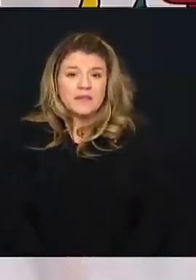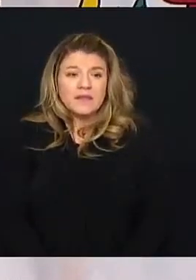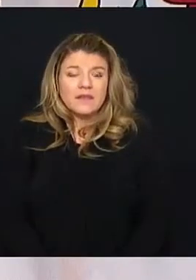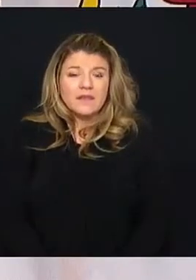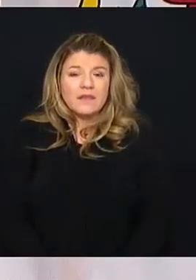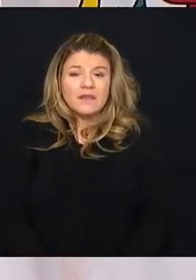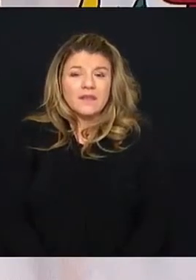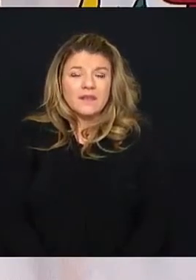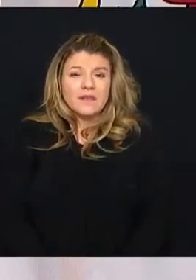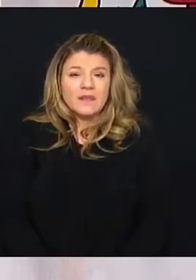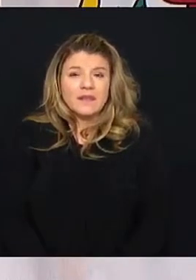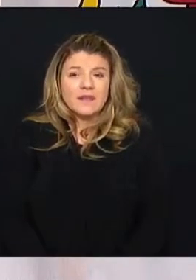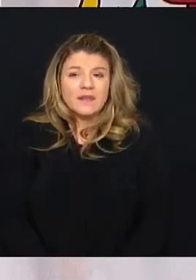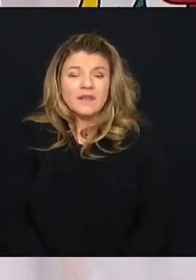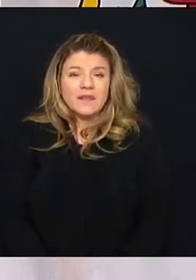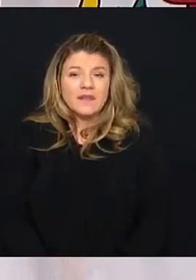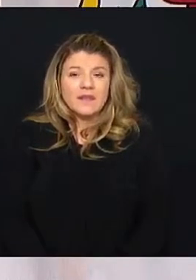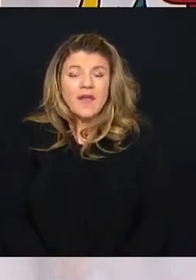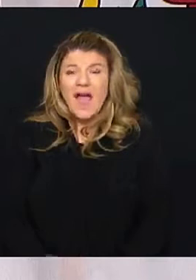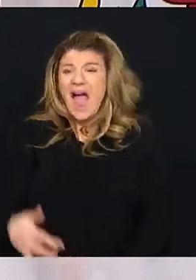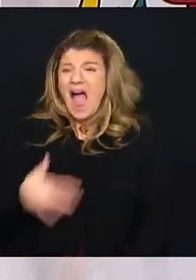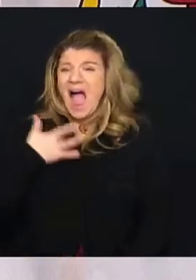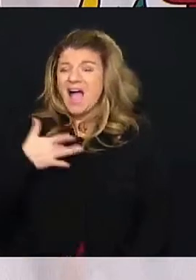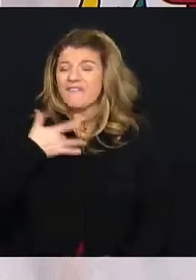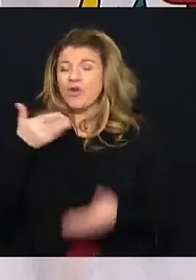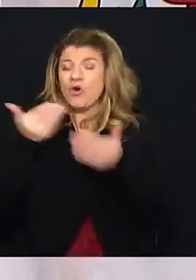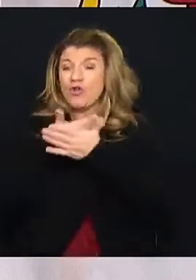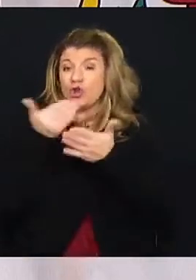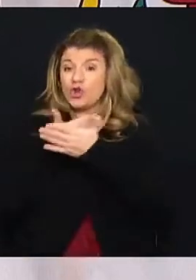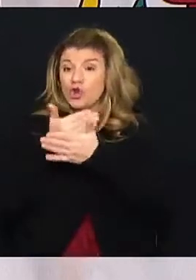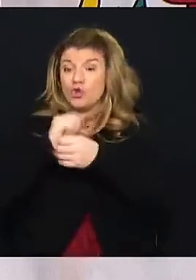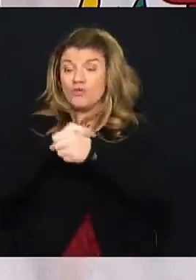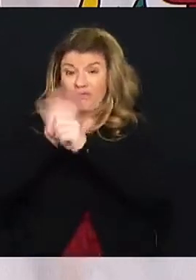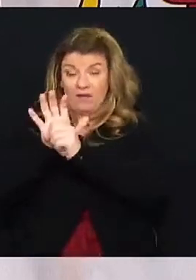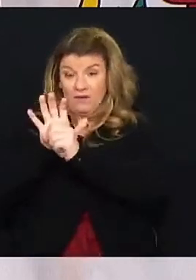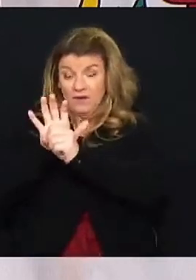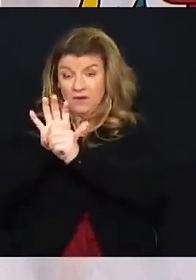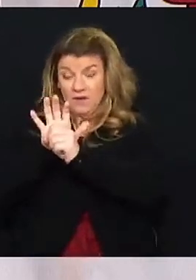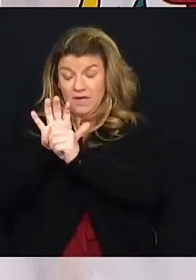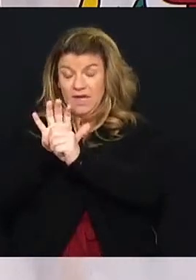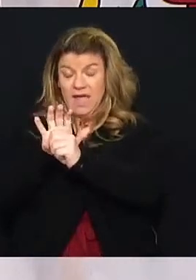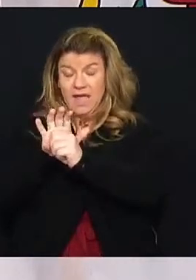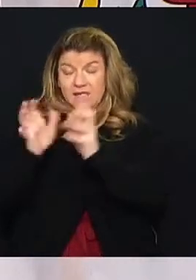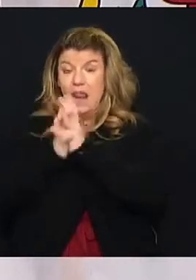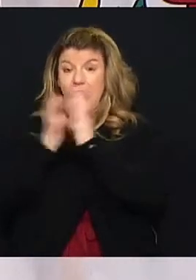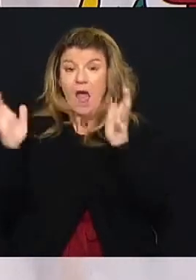I think the new variant is producing incredible alarm at the federal level.